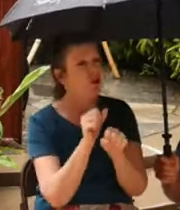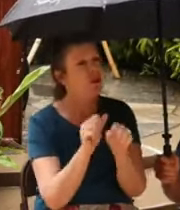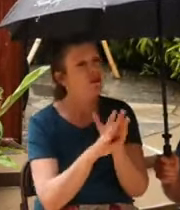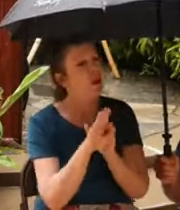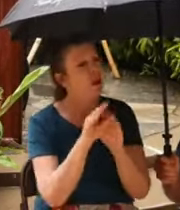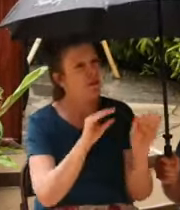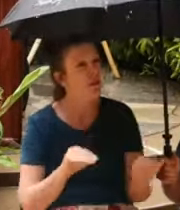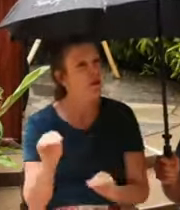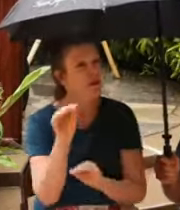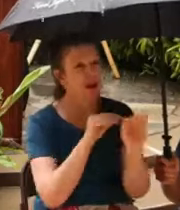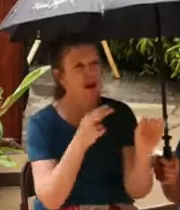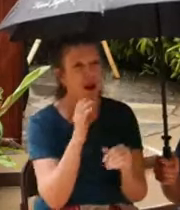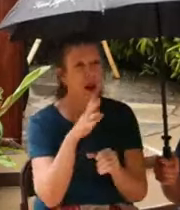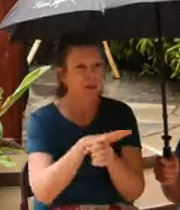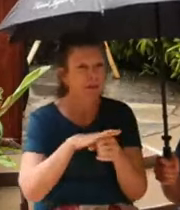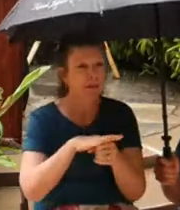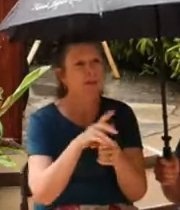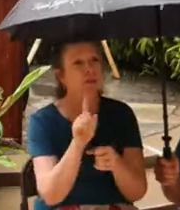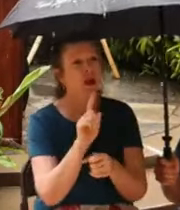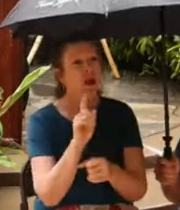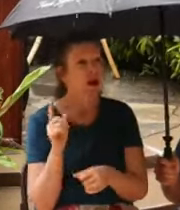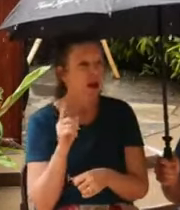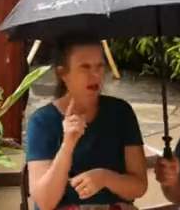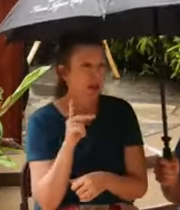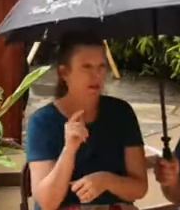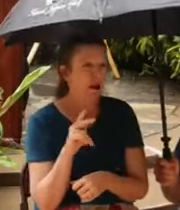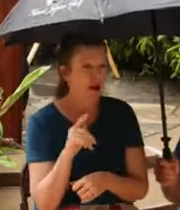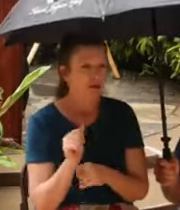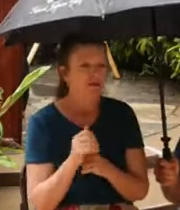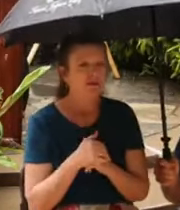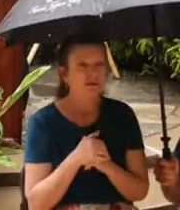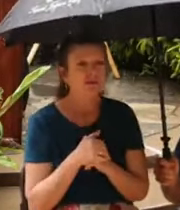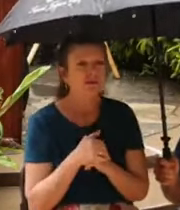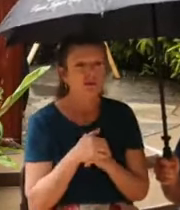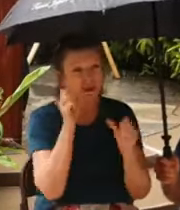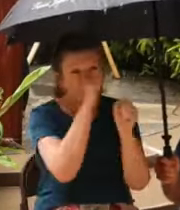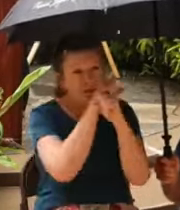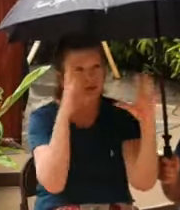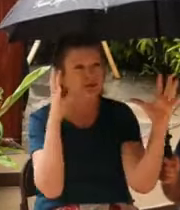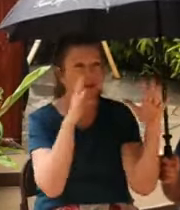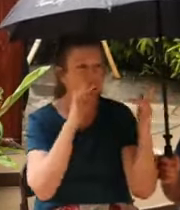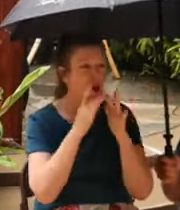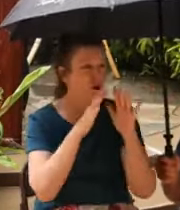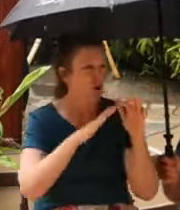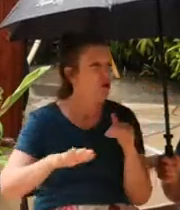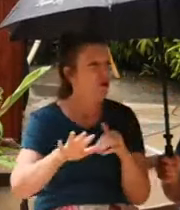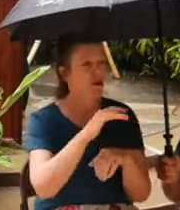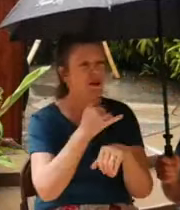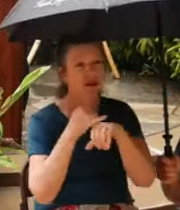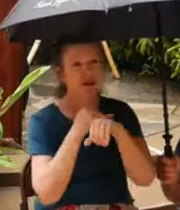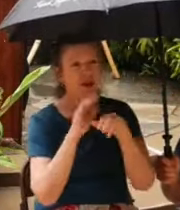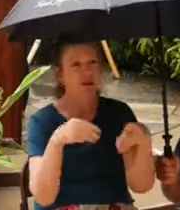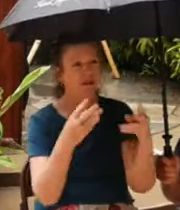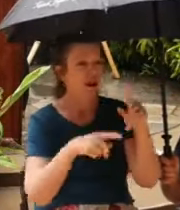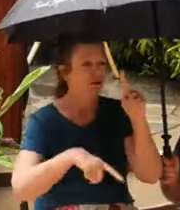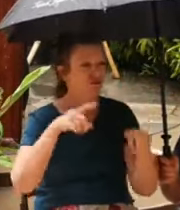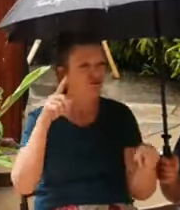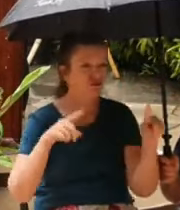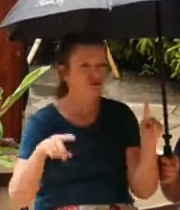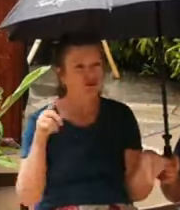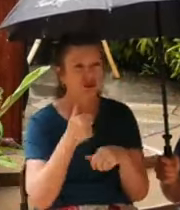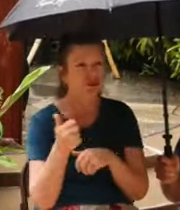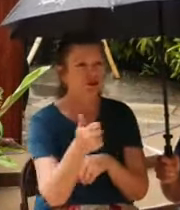mobility hub in Kapa'a. The vision is to have a network across the island that provides an array of